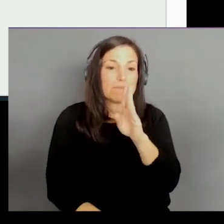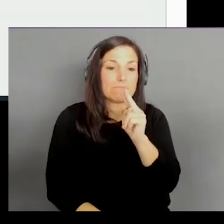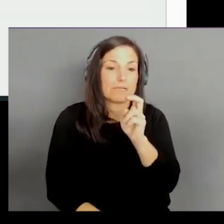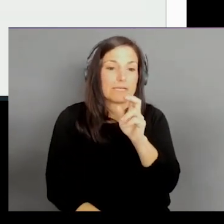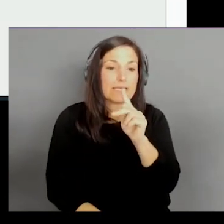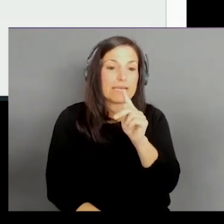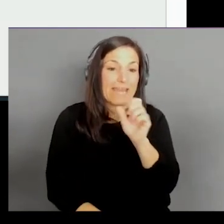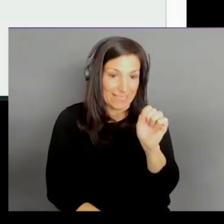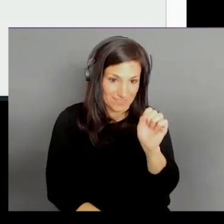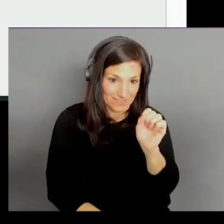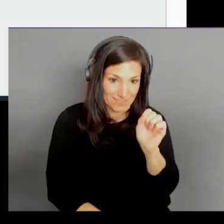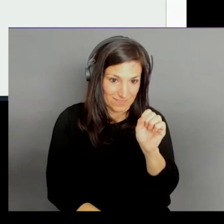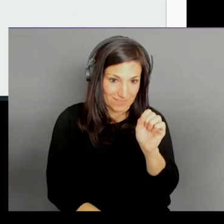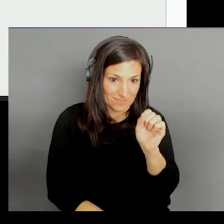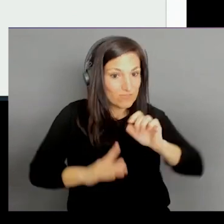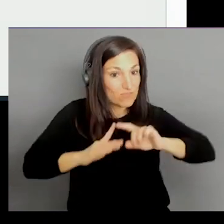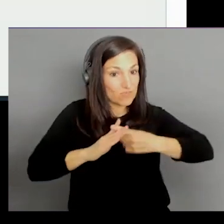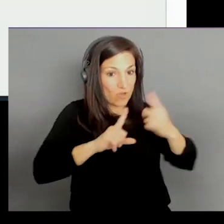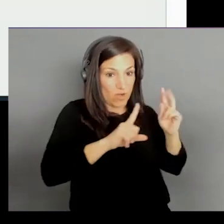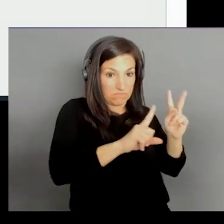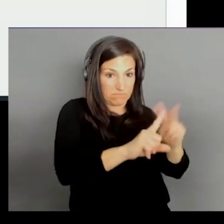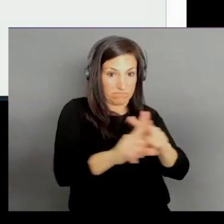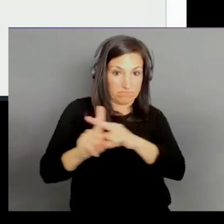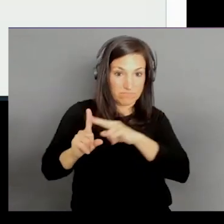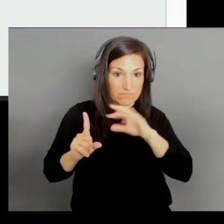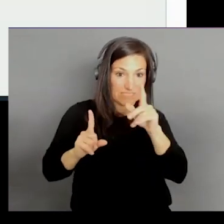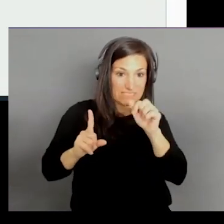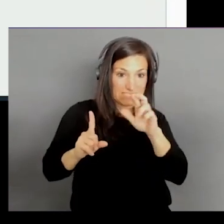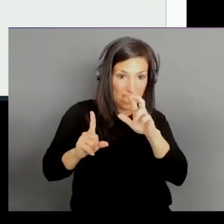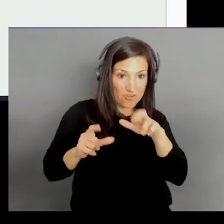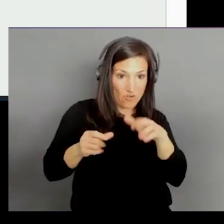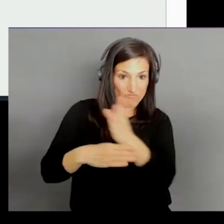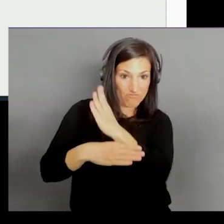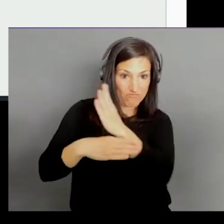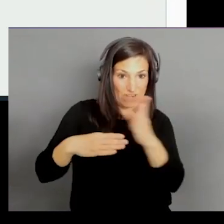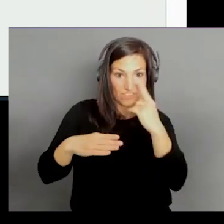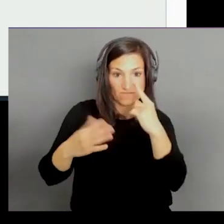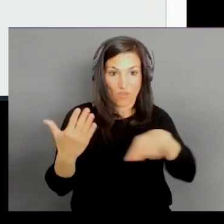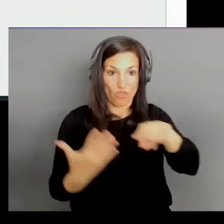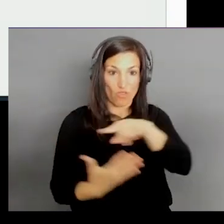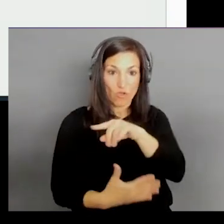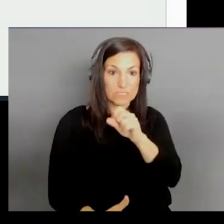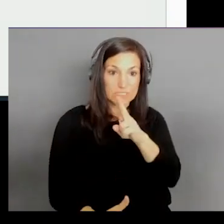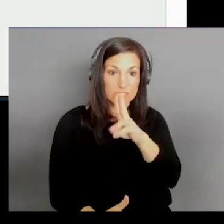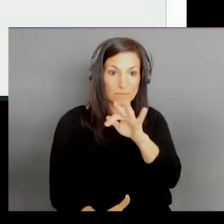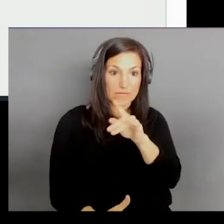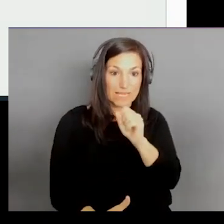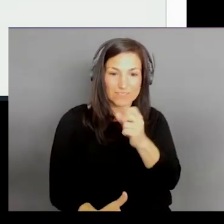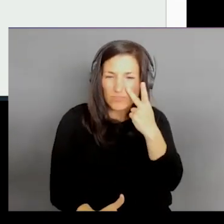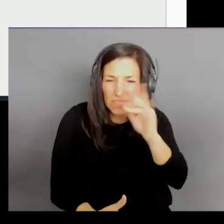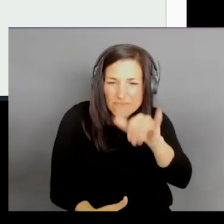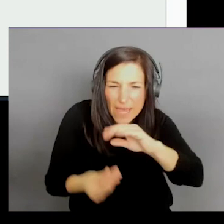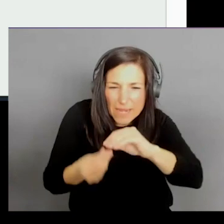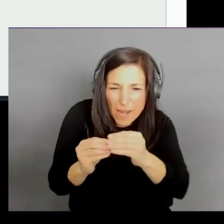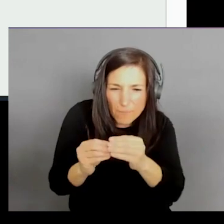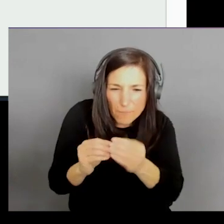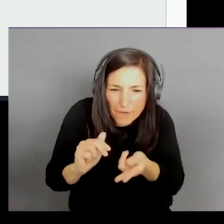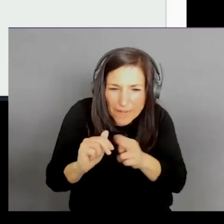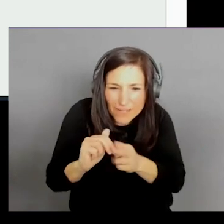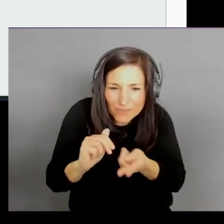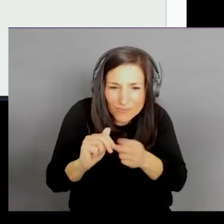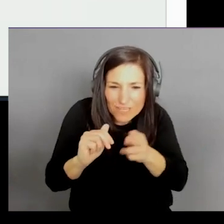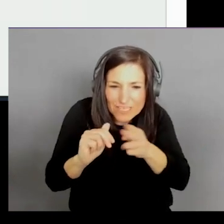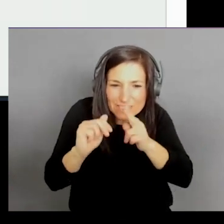assigning CIDR ranges to those subnets, you'll see that number start to increase. And if you use a subnet that's the size of the